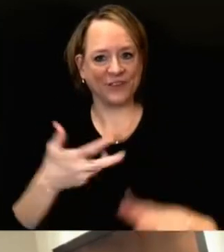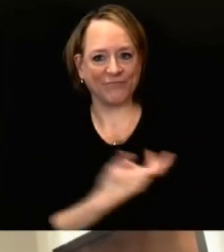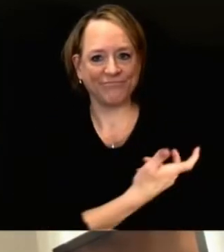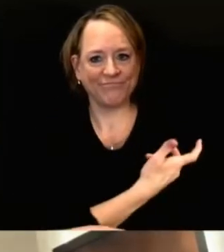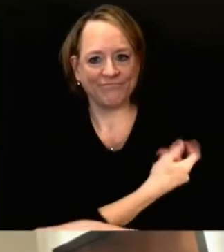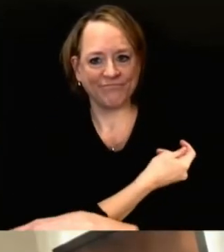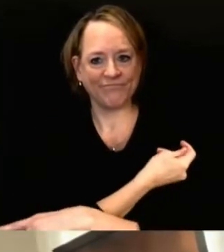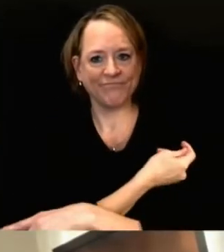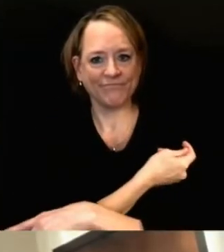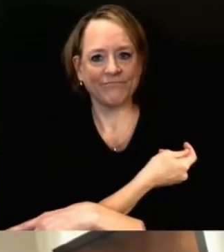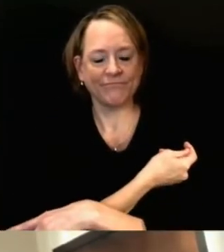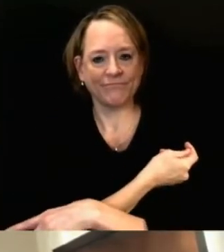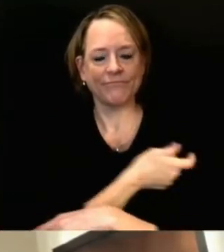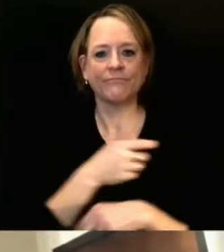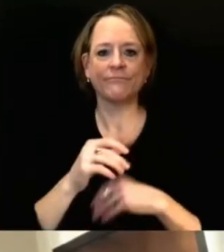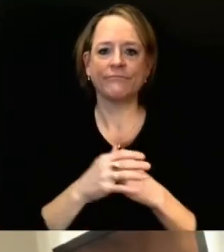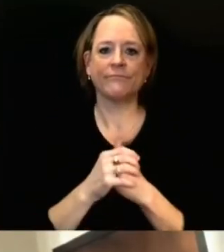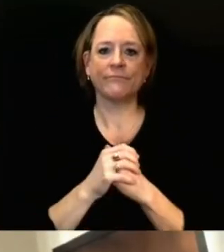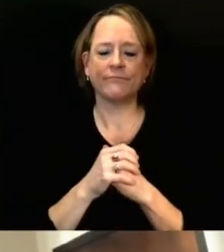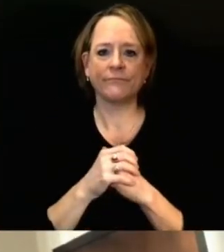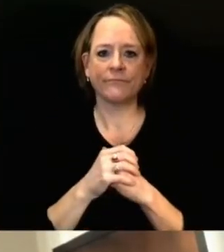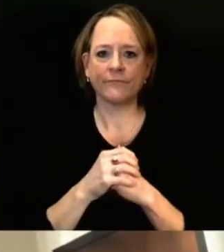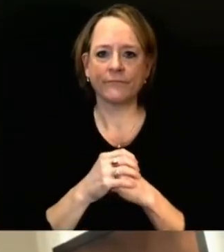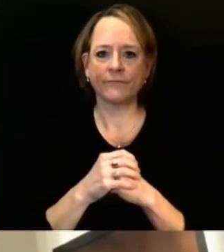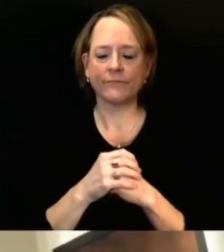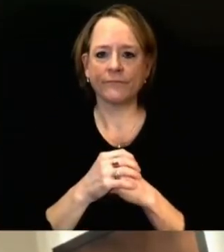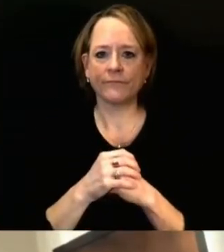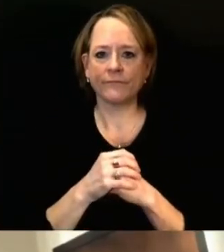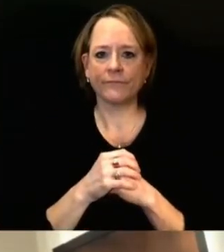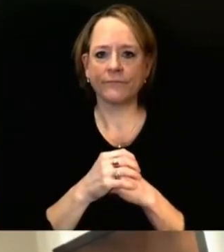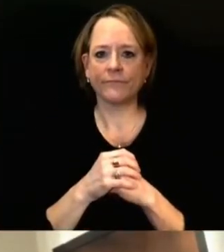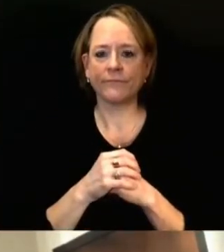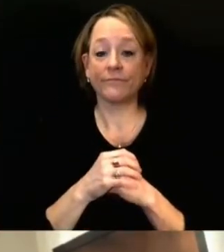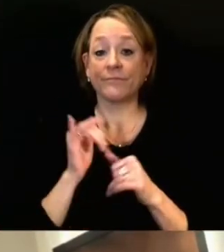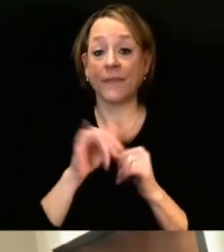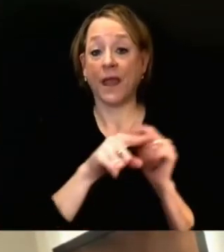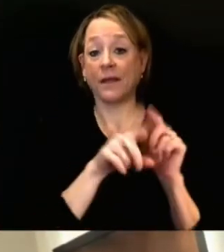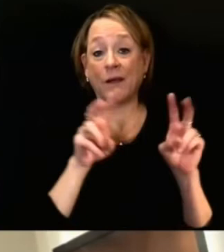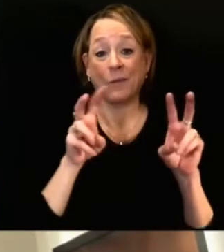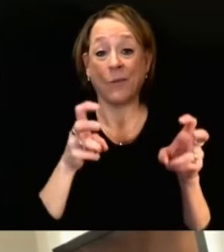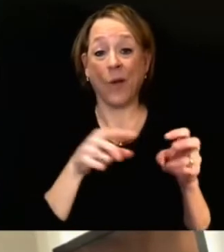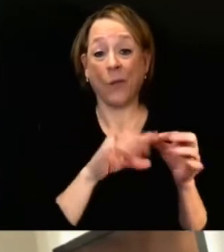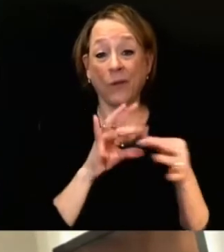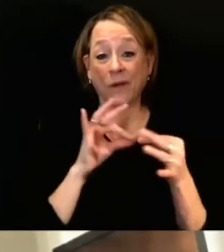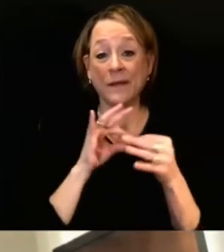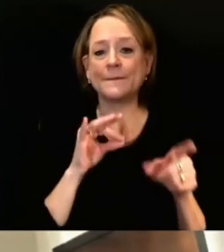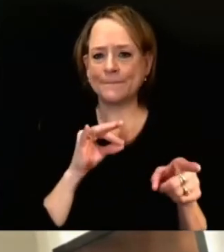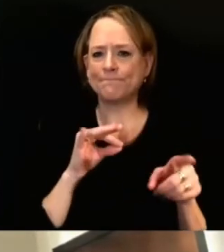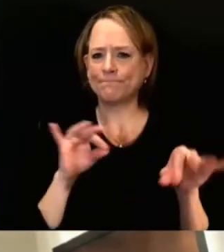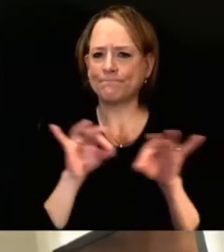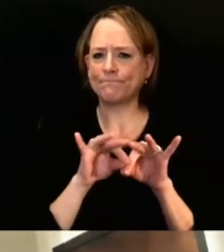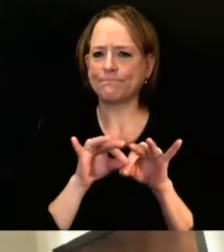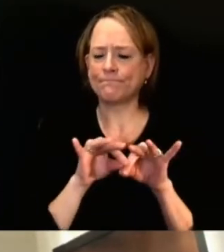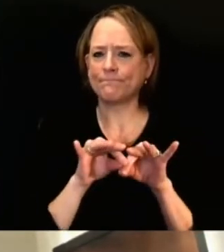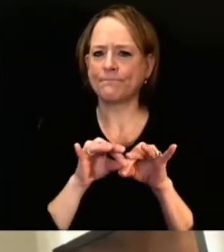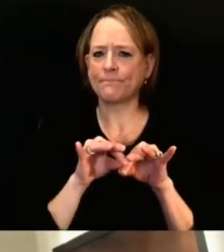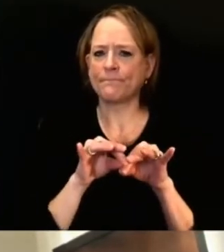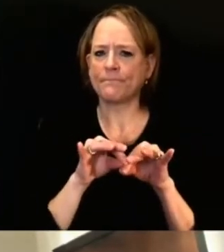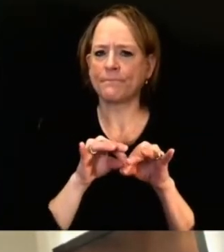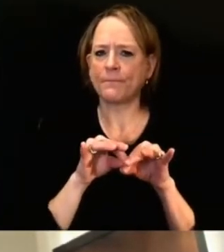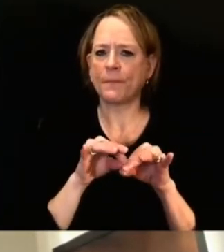because COVID infections are so common right now. It's likely that most of us know someone who